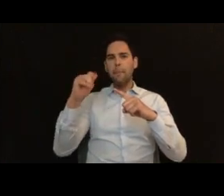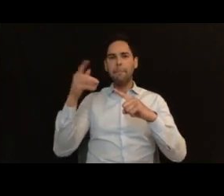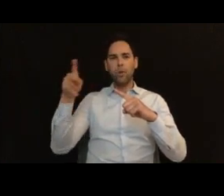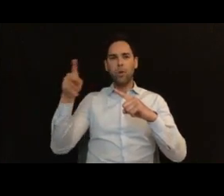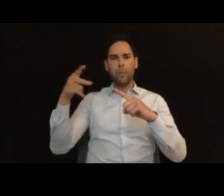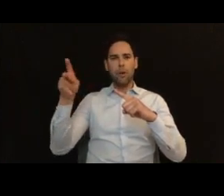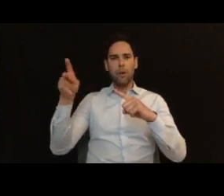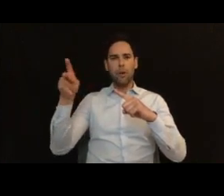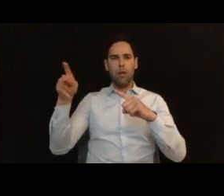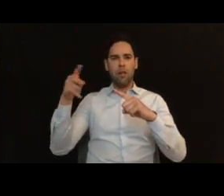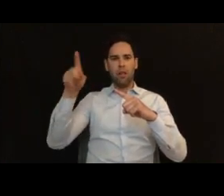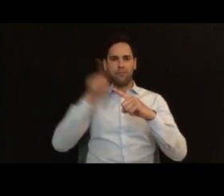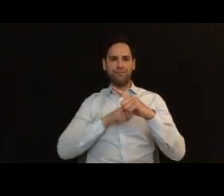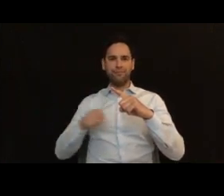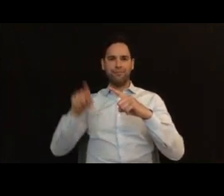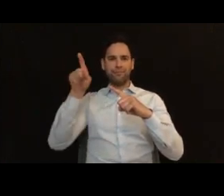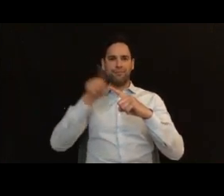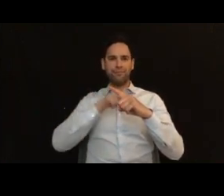is just above Market Street.